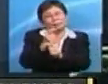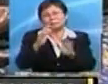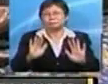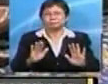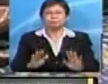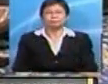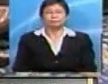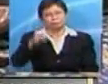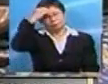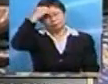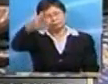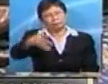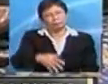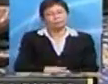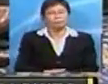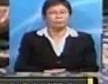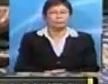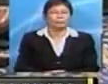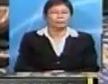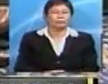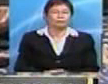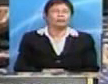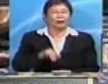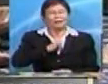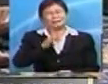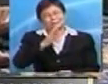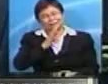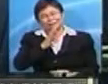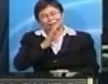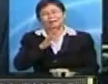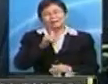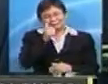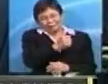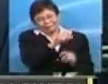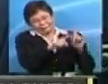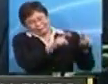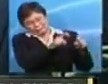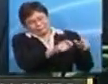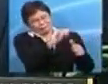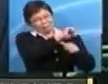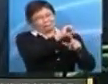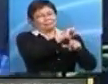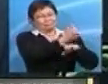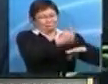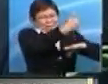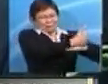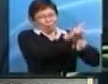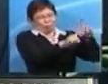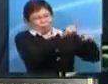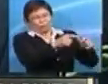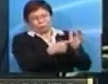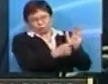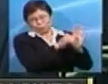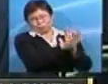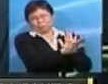previously announced, all right, good night, that is not true then? Well, like I said, let the inquiries show what it shows.